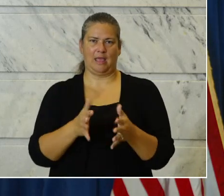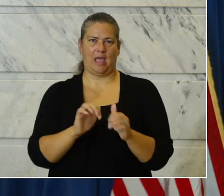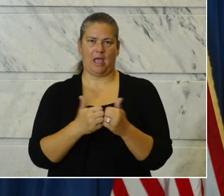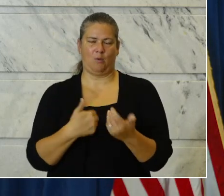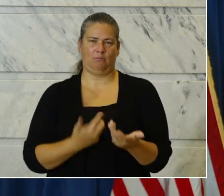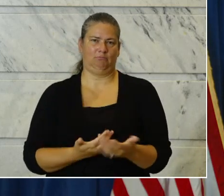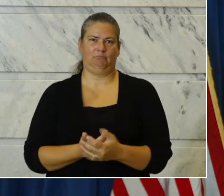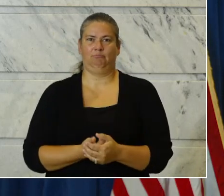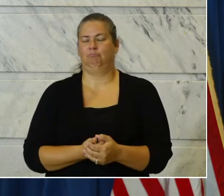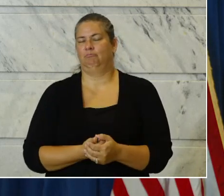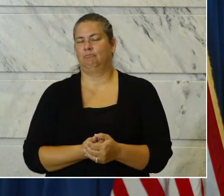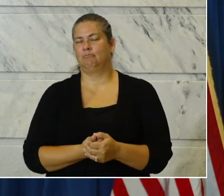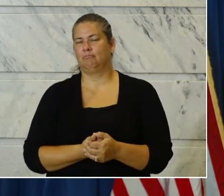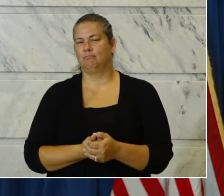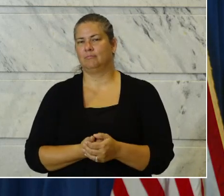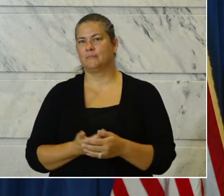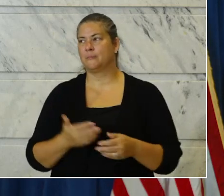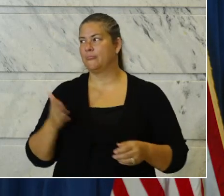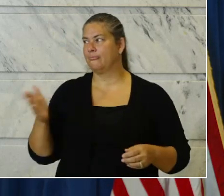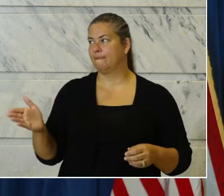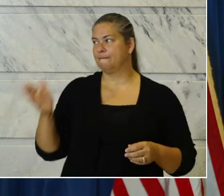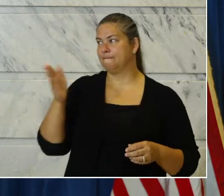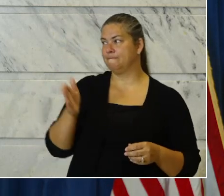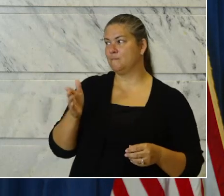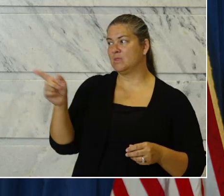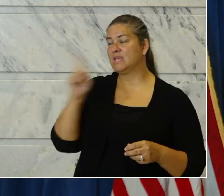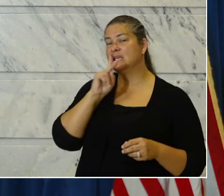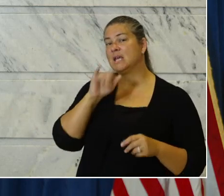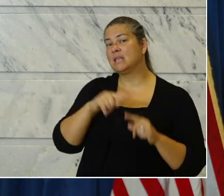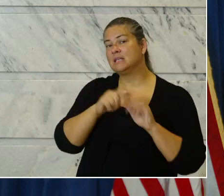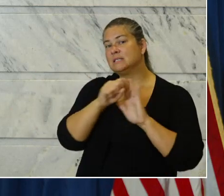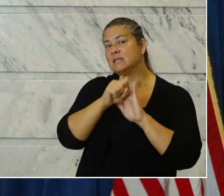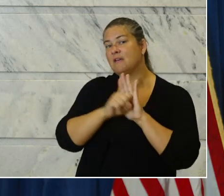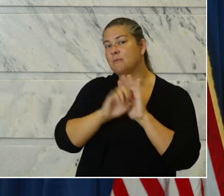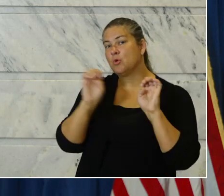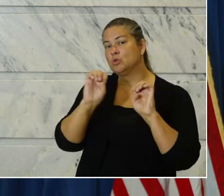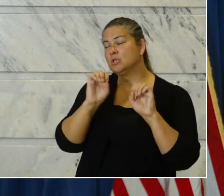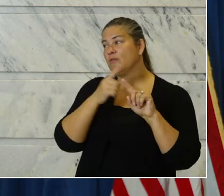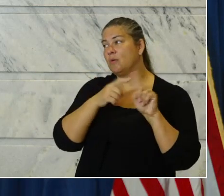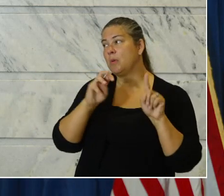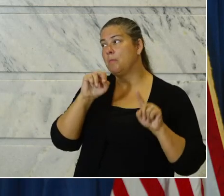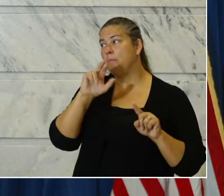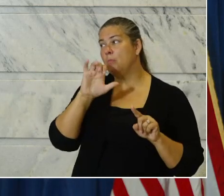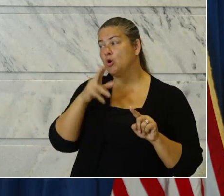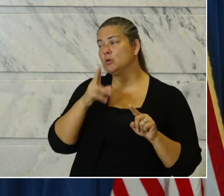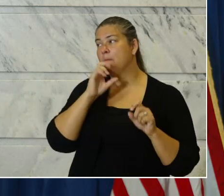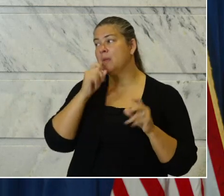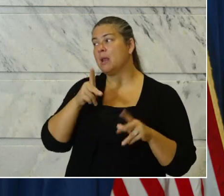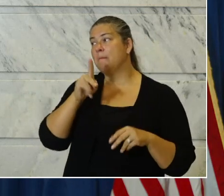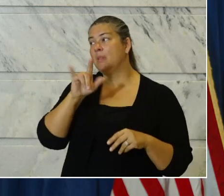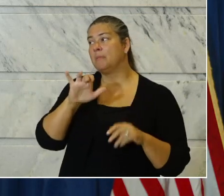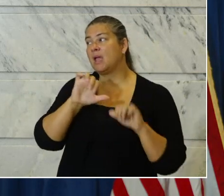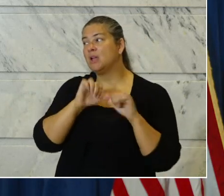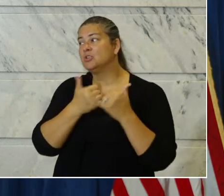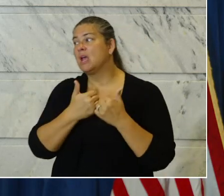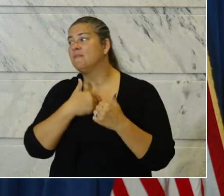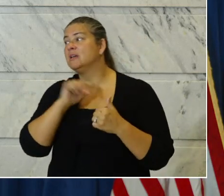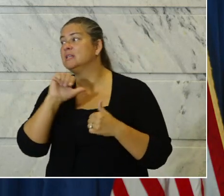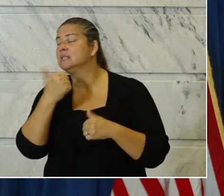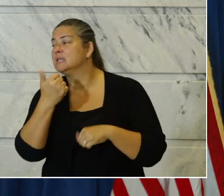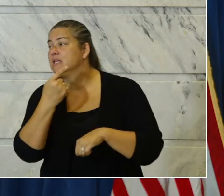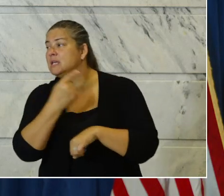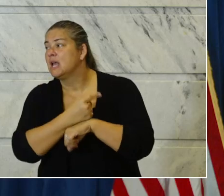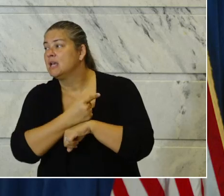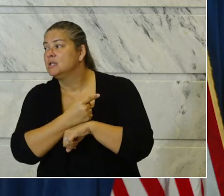So Kentucky has been in a state of emergency since March. And because we're in a state of emergency, public agencies have 10 days to respond to an open records